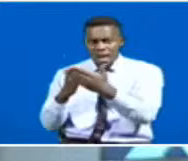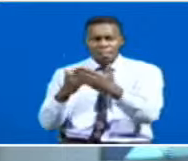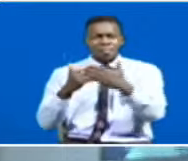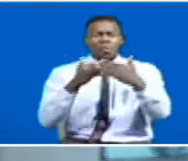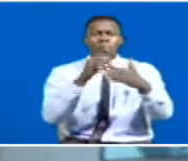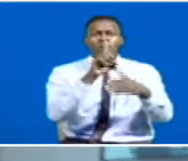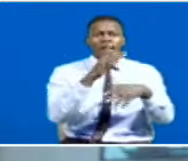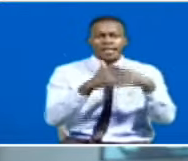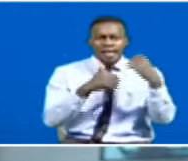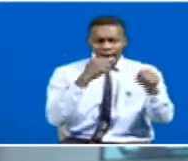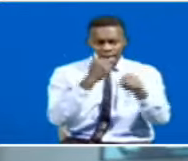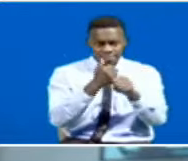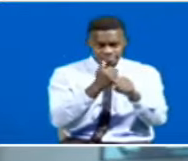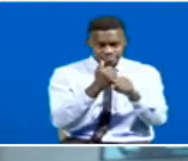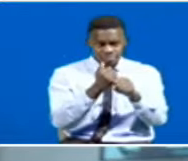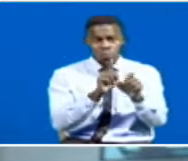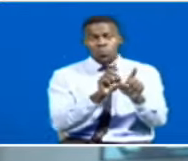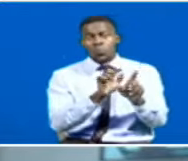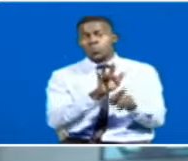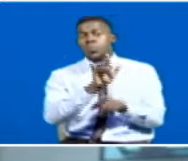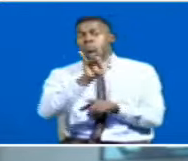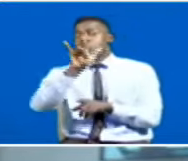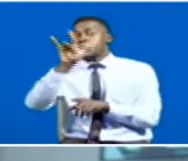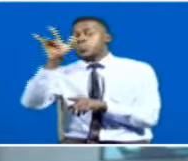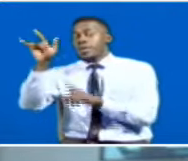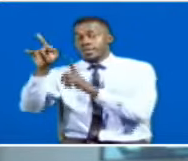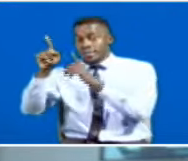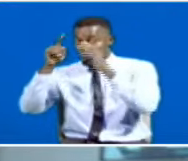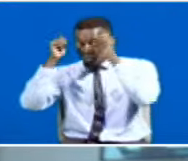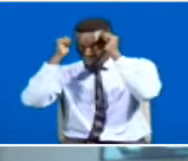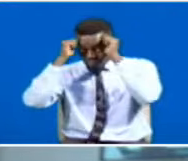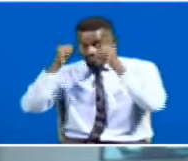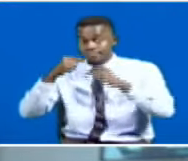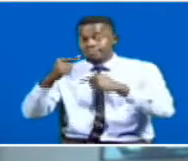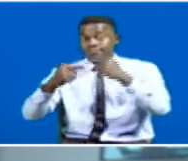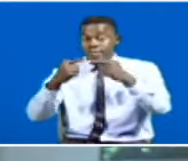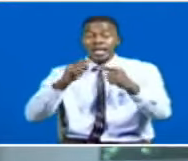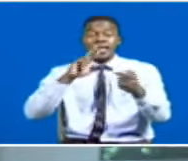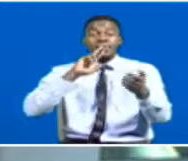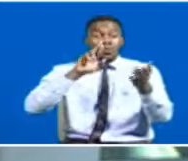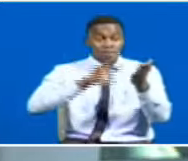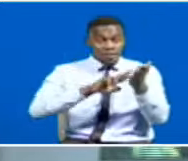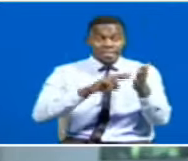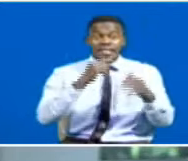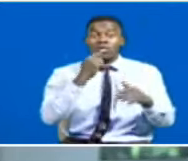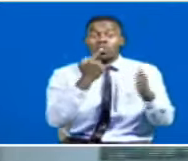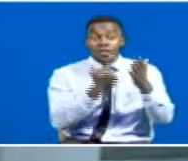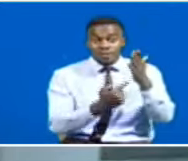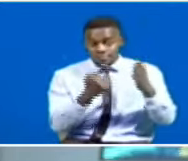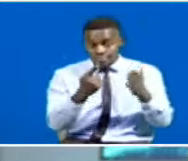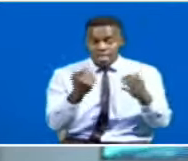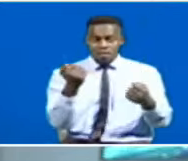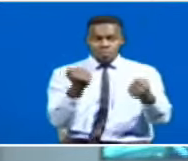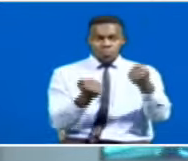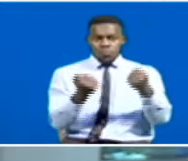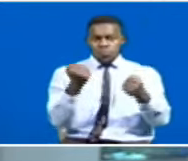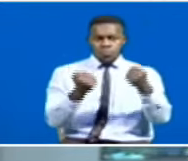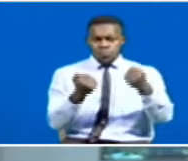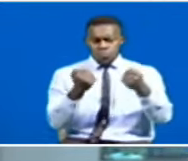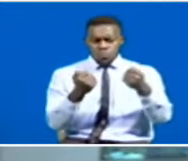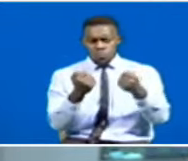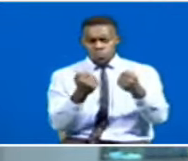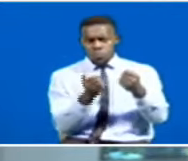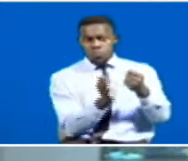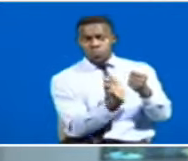left Kenya for further studies. According to the preliminary police report, the vehicle they were riding in veered off the road and hit a